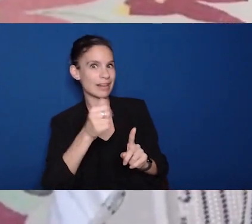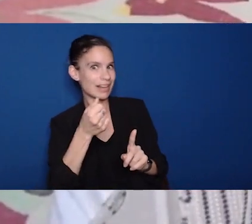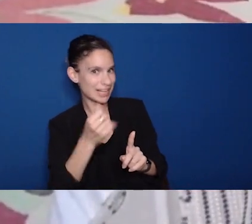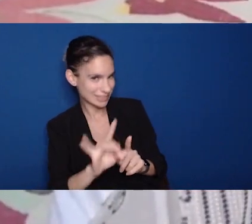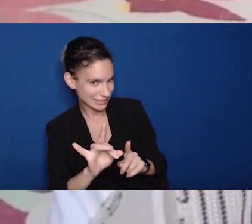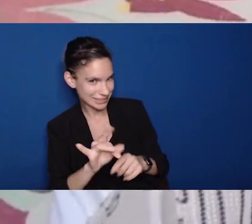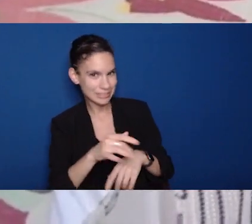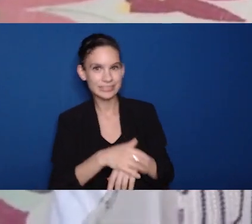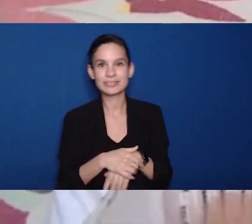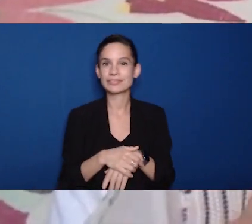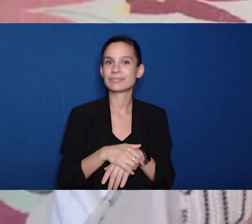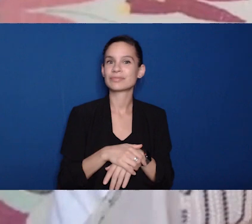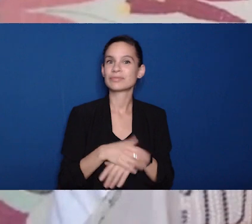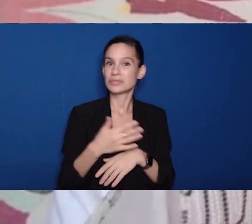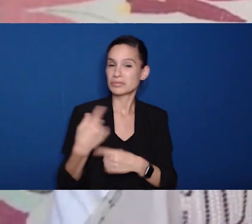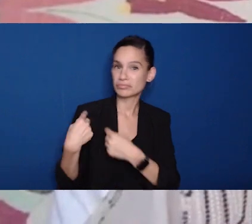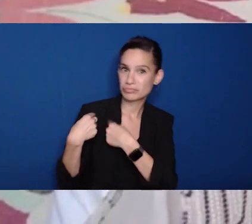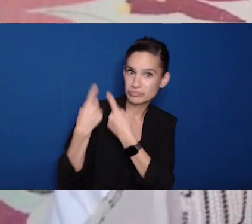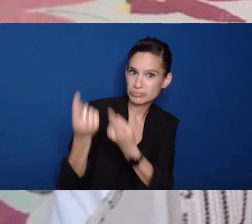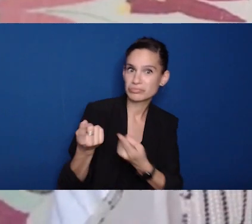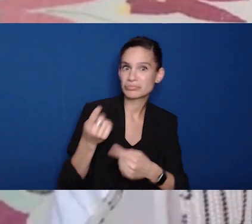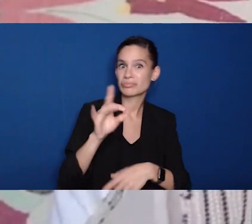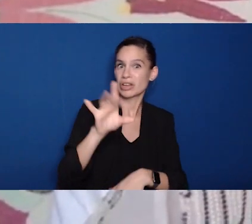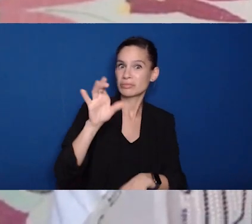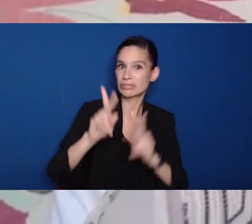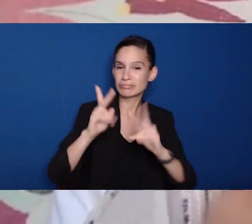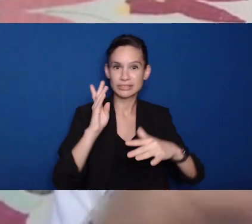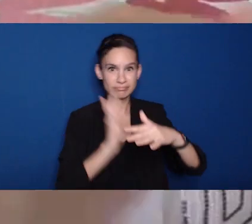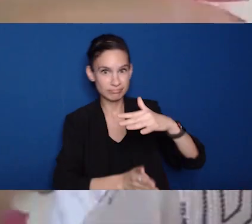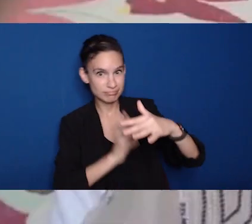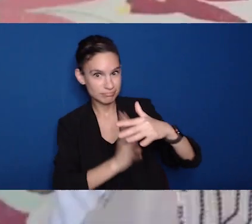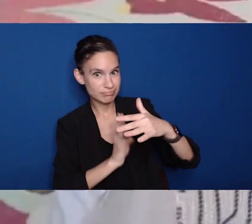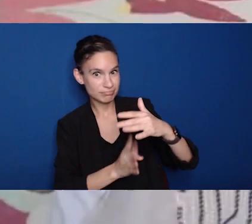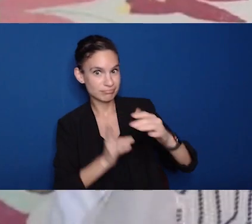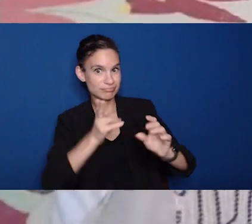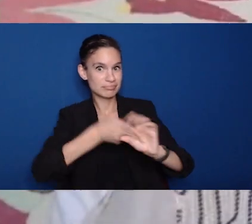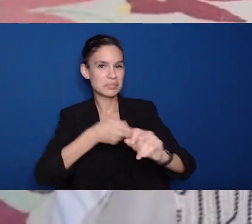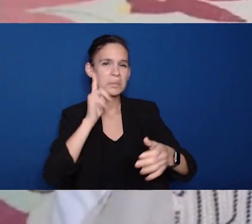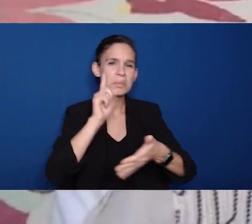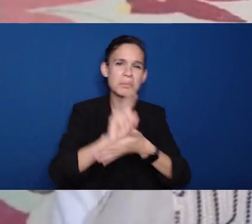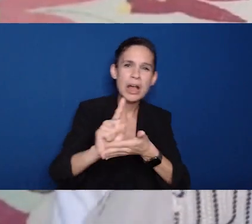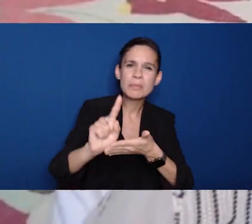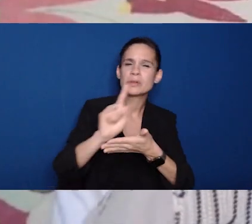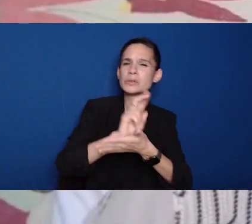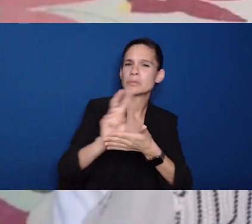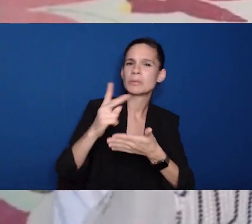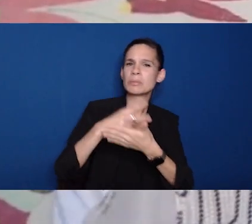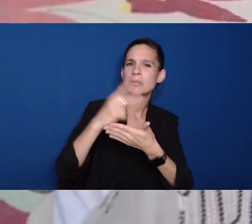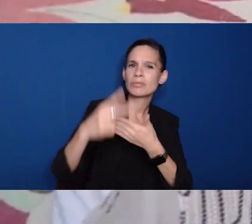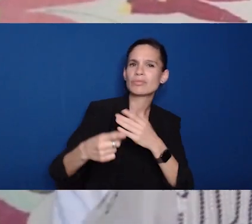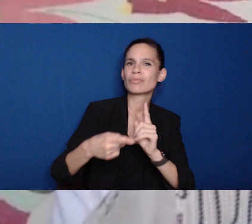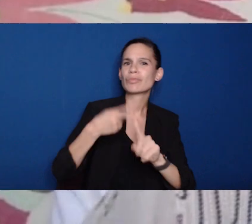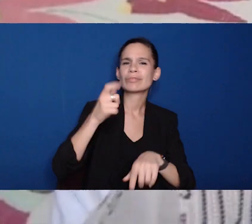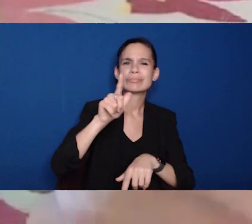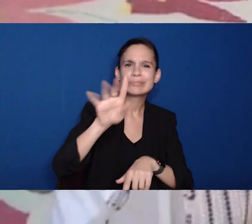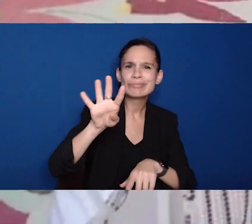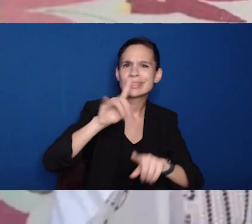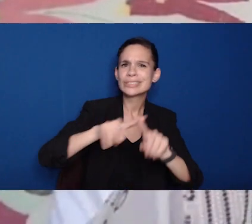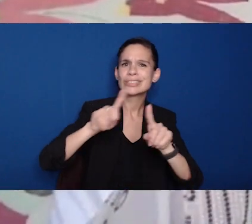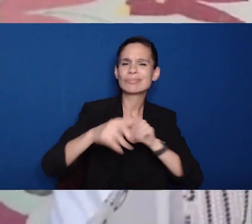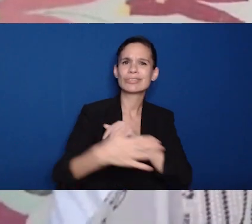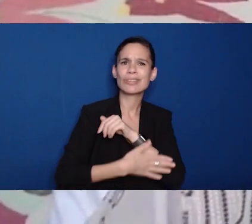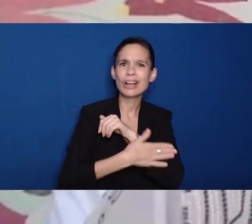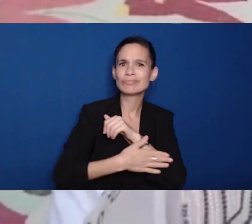November of 2018. And we've had 800 people go through the 1 week or 2 week program from 24